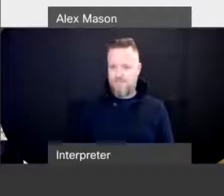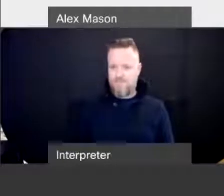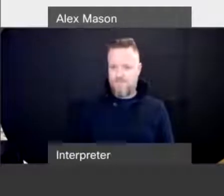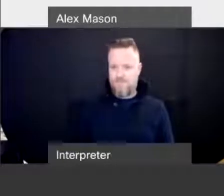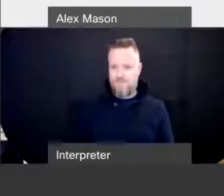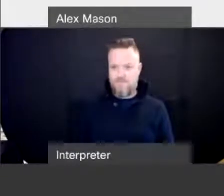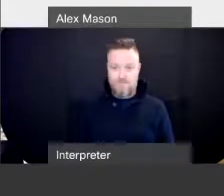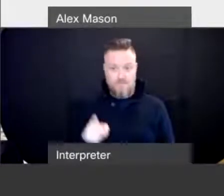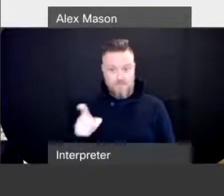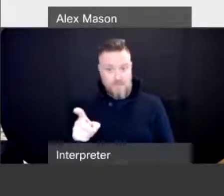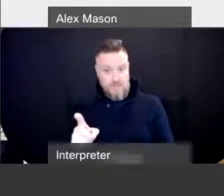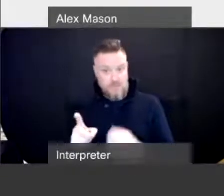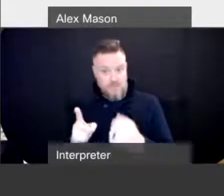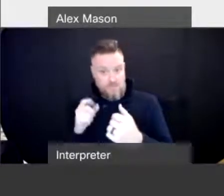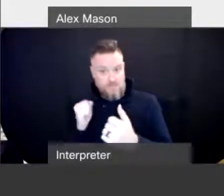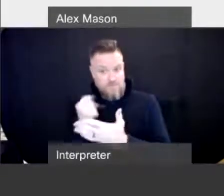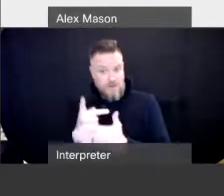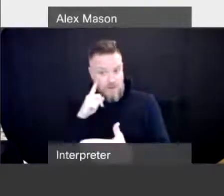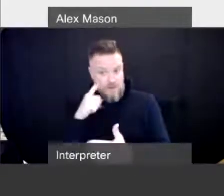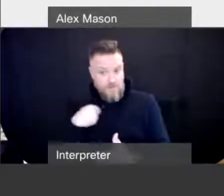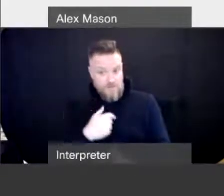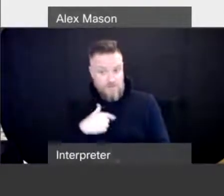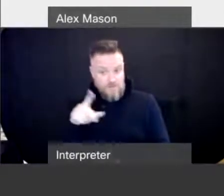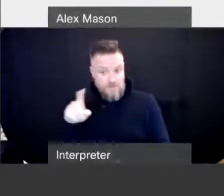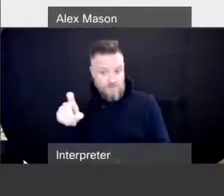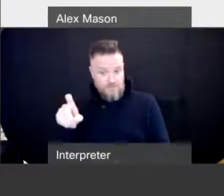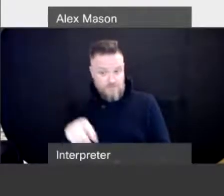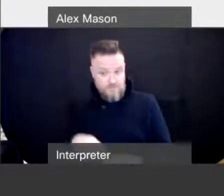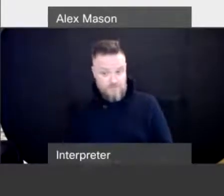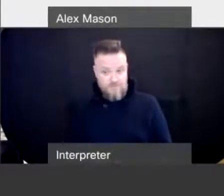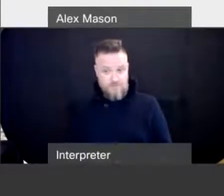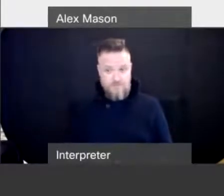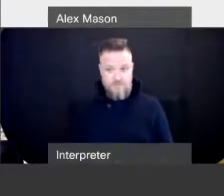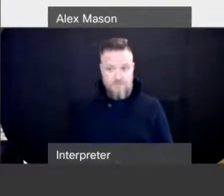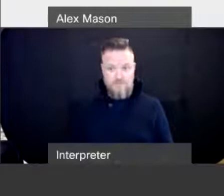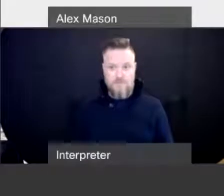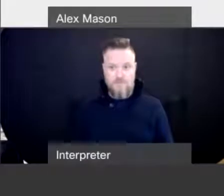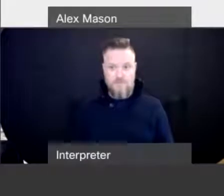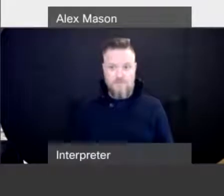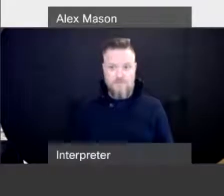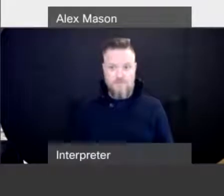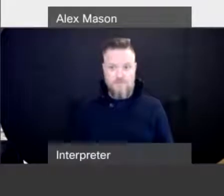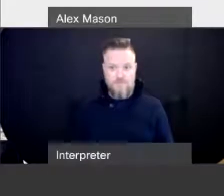you verify that for us, please? We can't hear you.